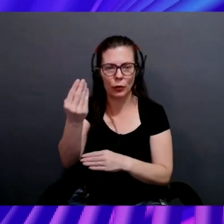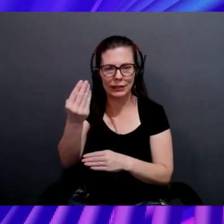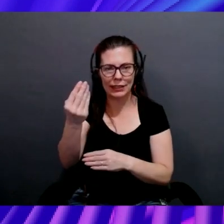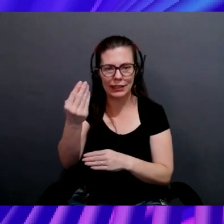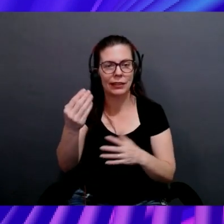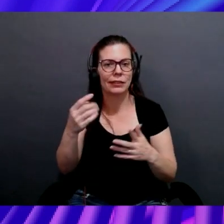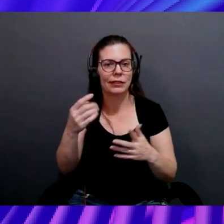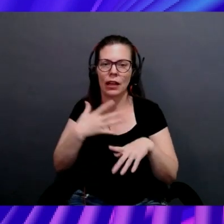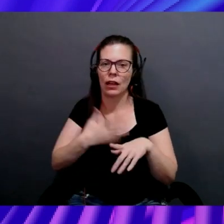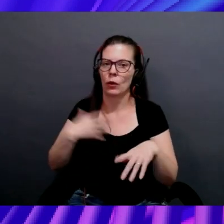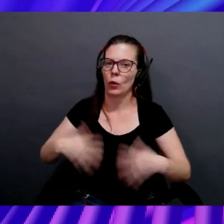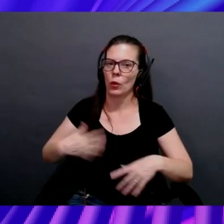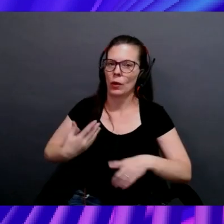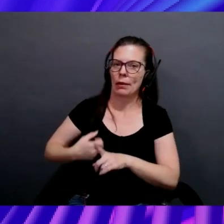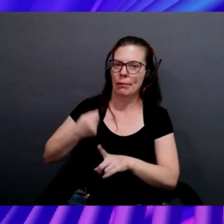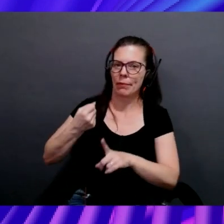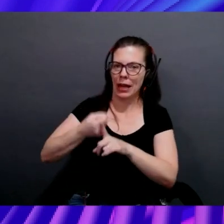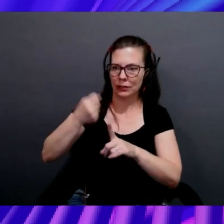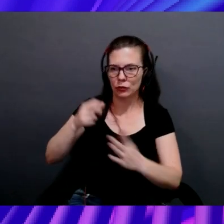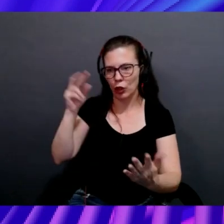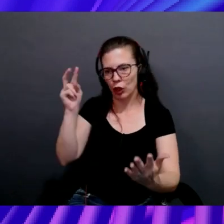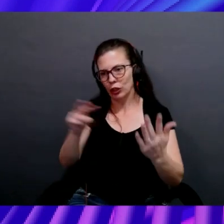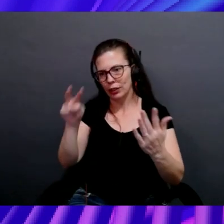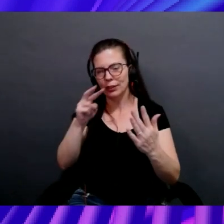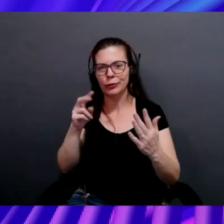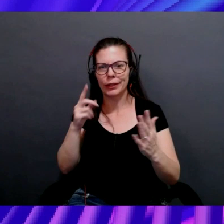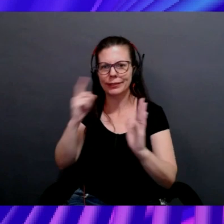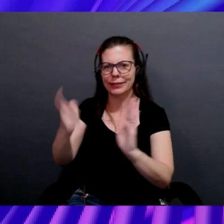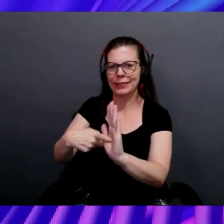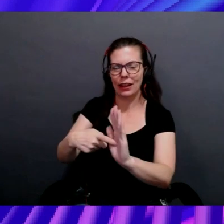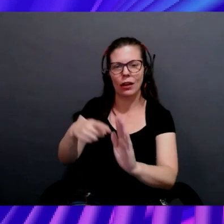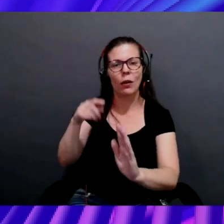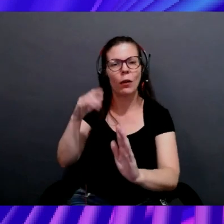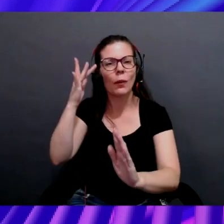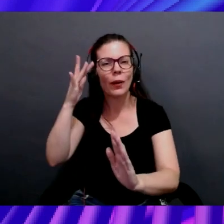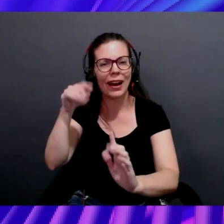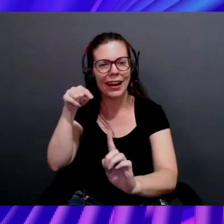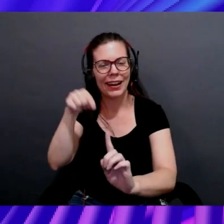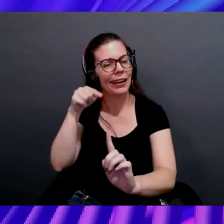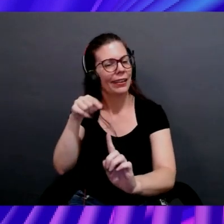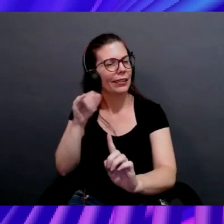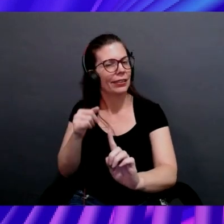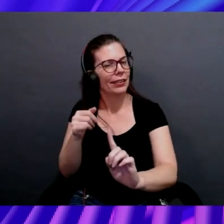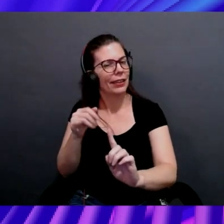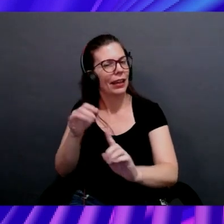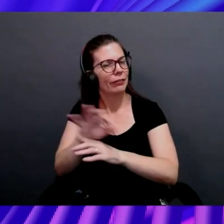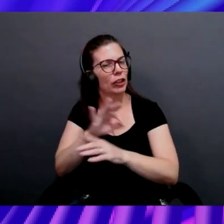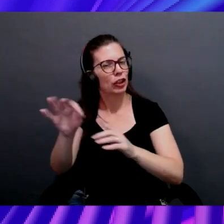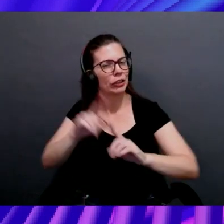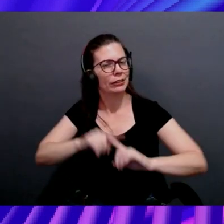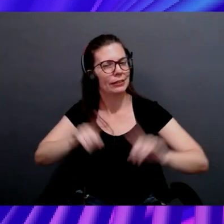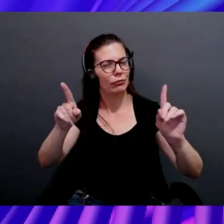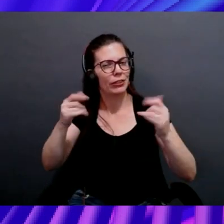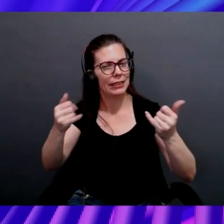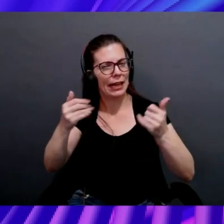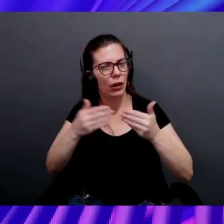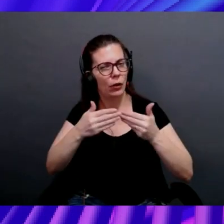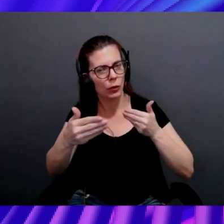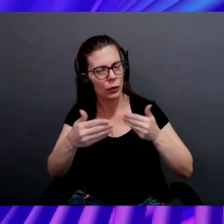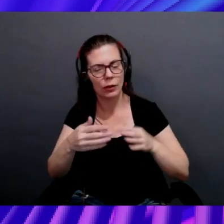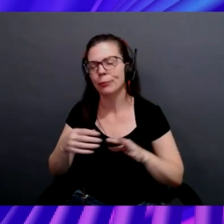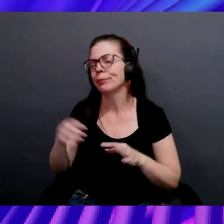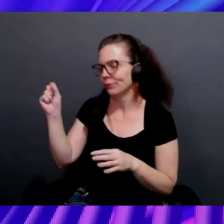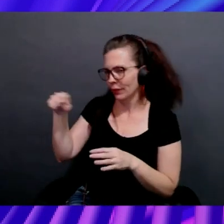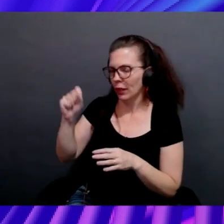impactful for anybody who's just looking at it, because they can tell why something may be functioning differently. Now, those